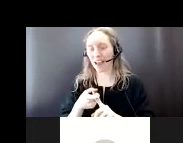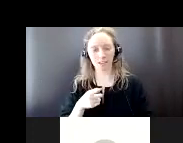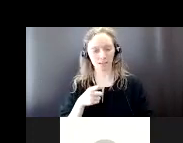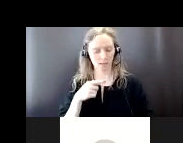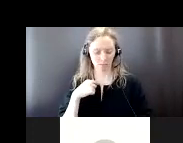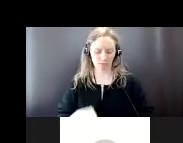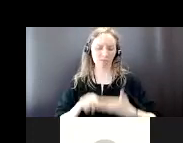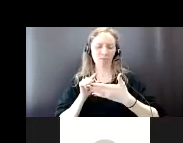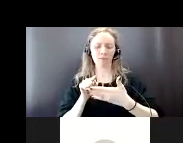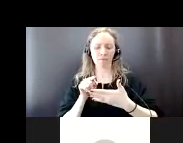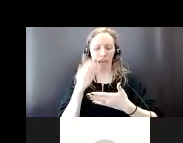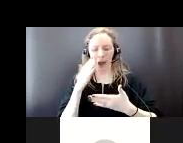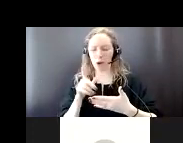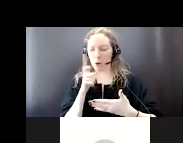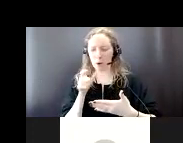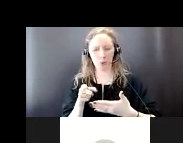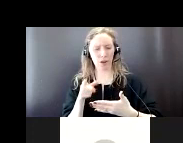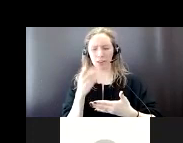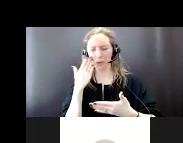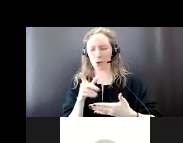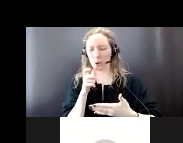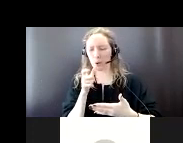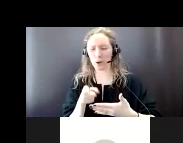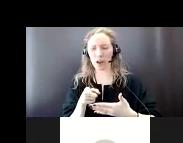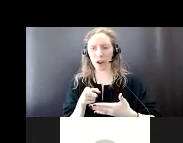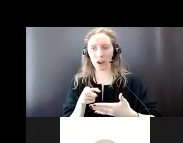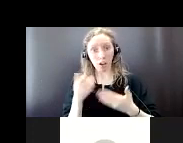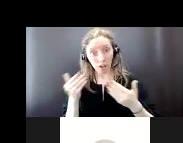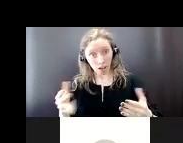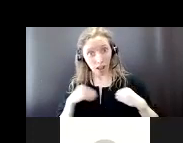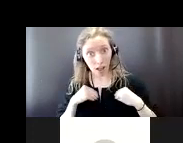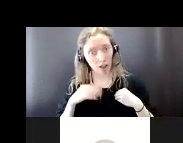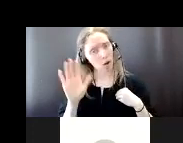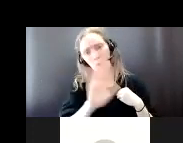That's more related to romance scam, and we'll touch on that a little bit later.